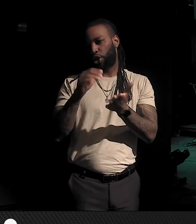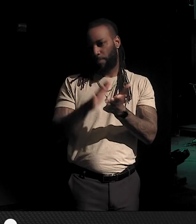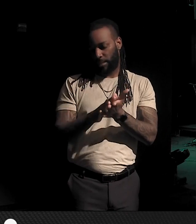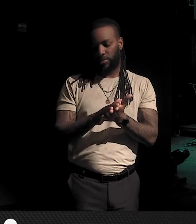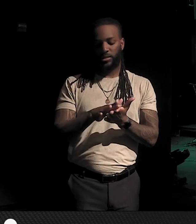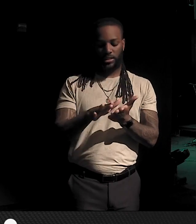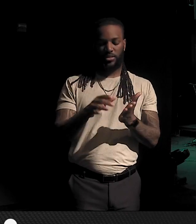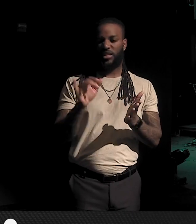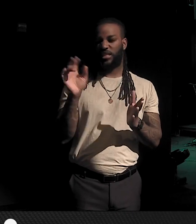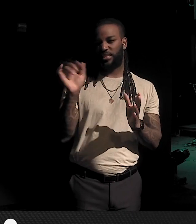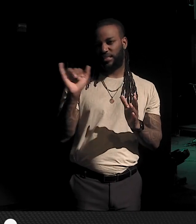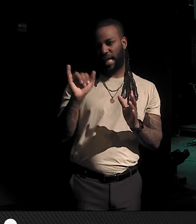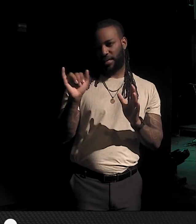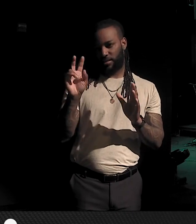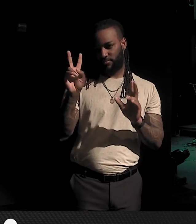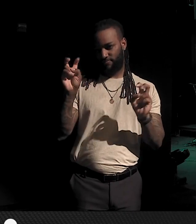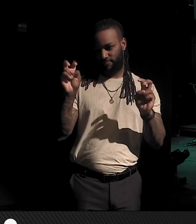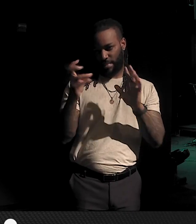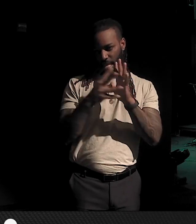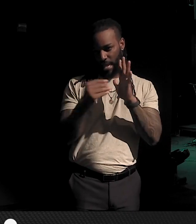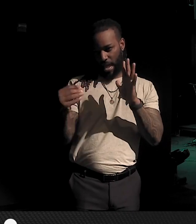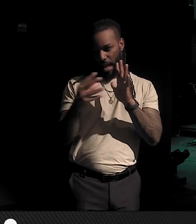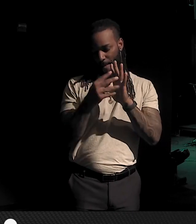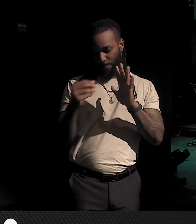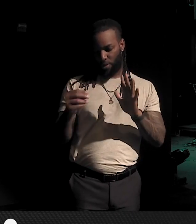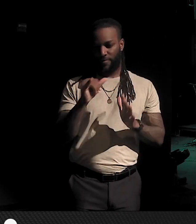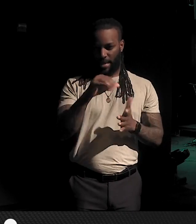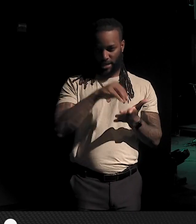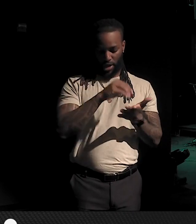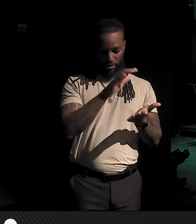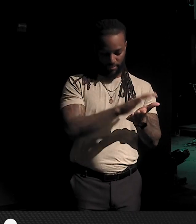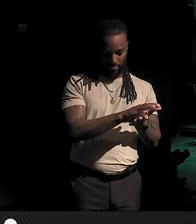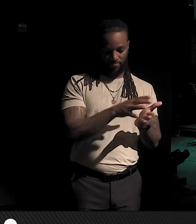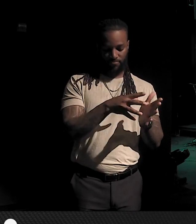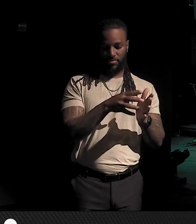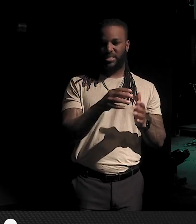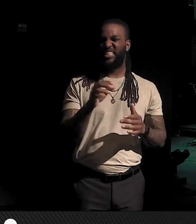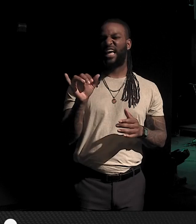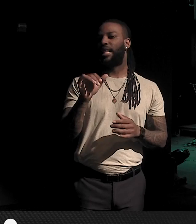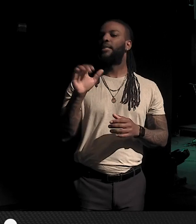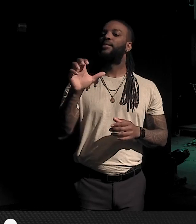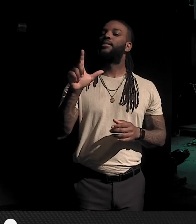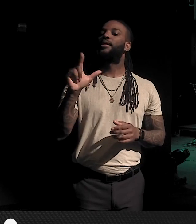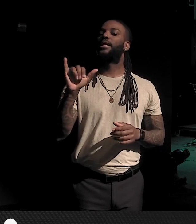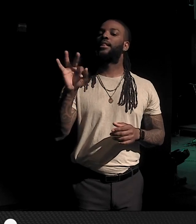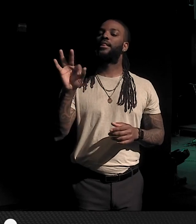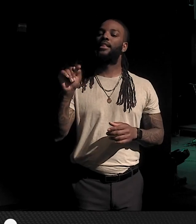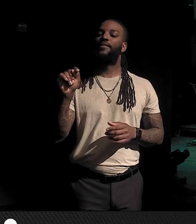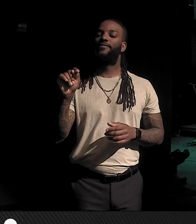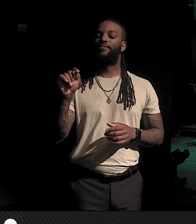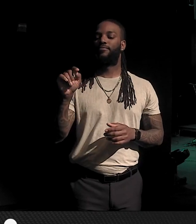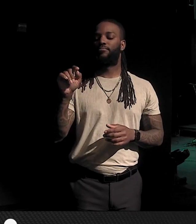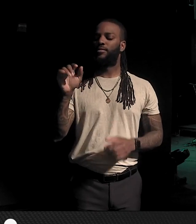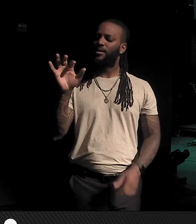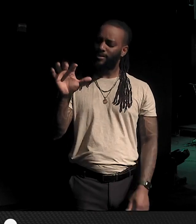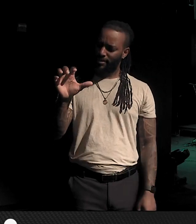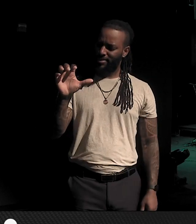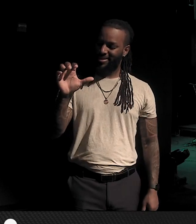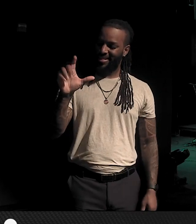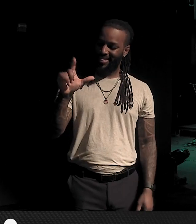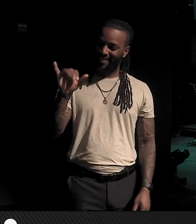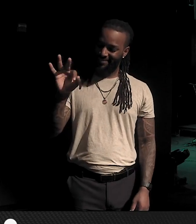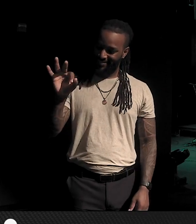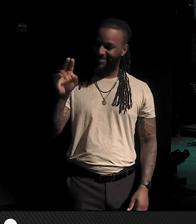he would make two identical copies of that summary document. It'd be kind of like the cliff notes of that history. And in